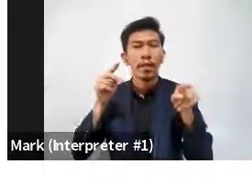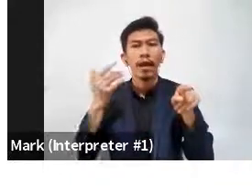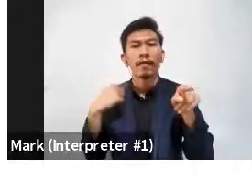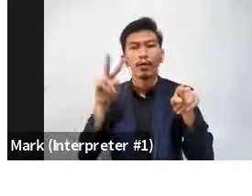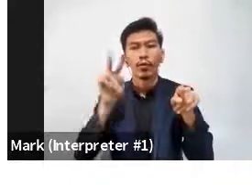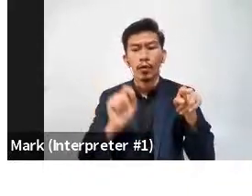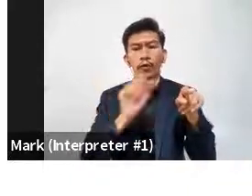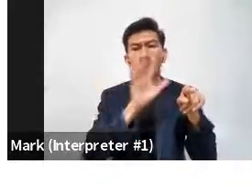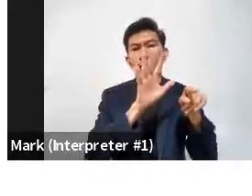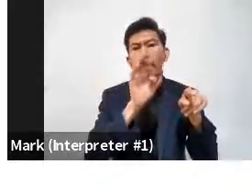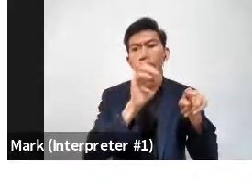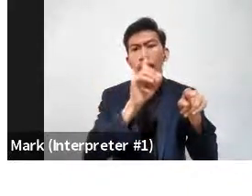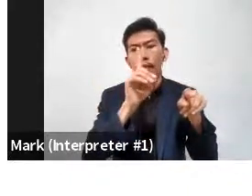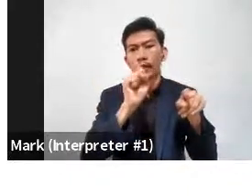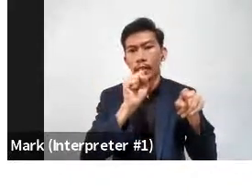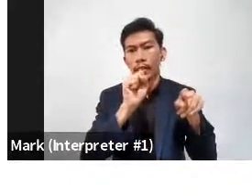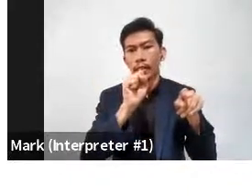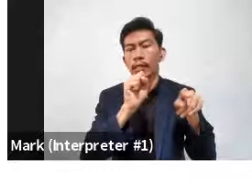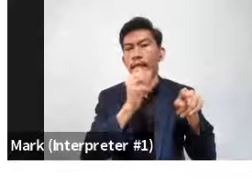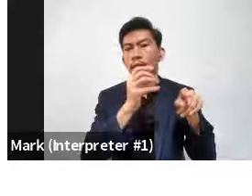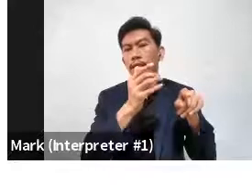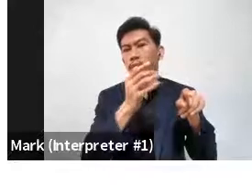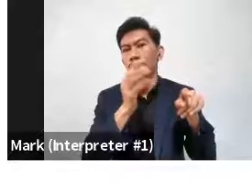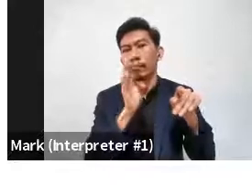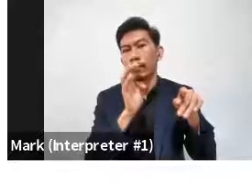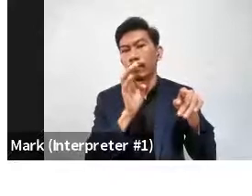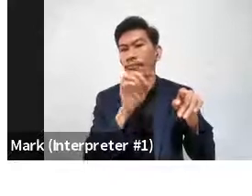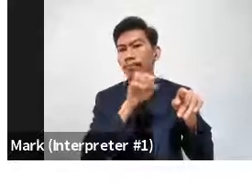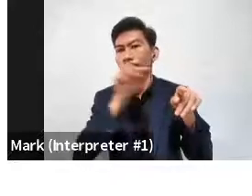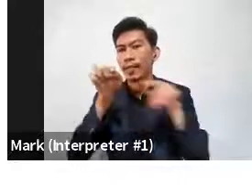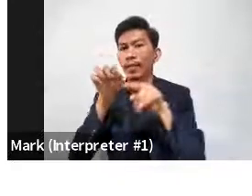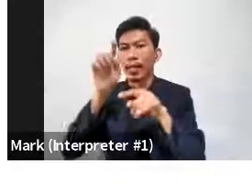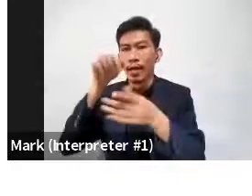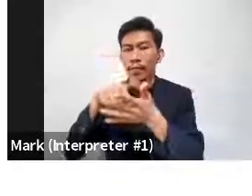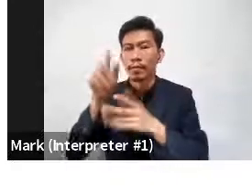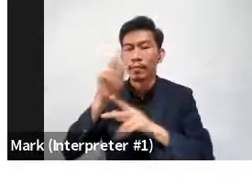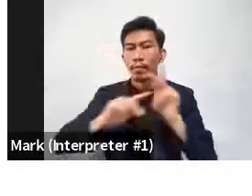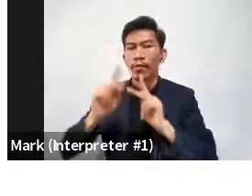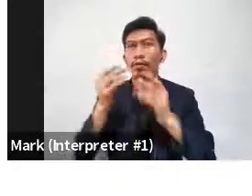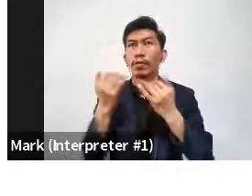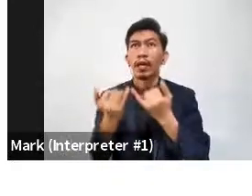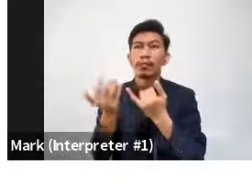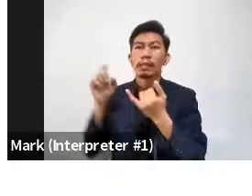1,000. And if we want to have the same level, we need to triple the number of beds that we have.